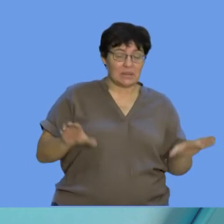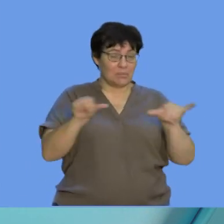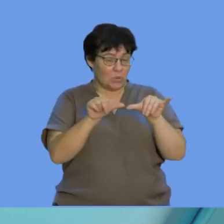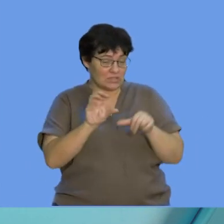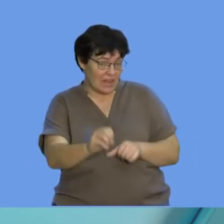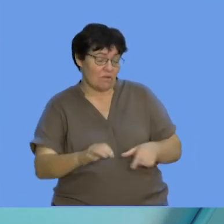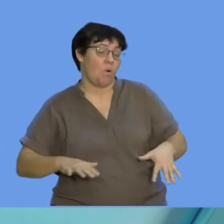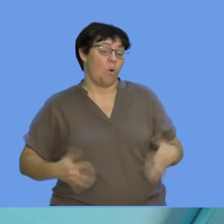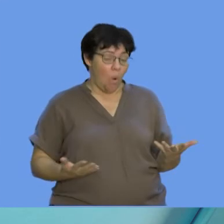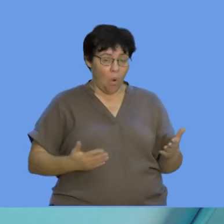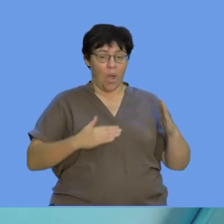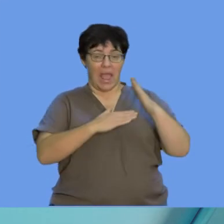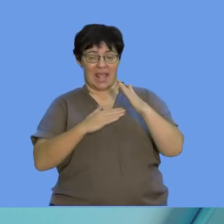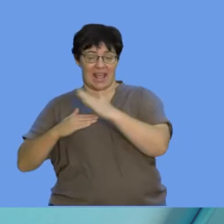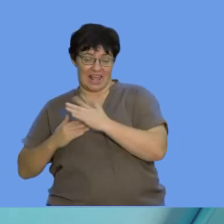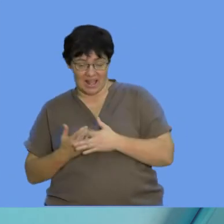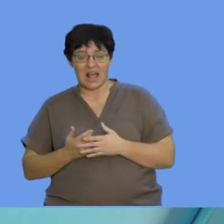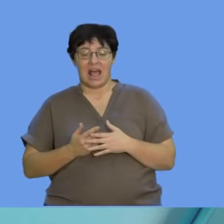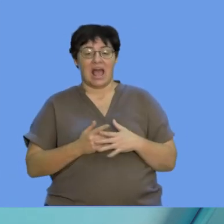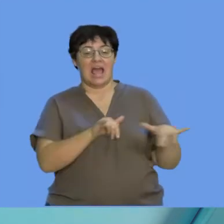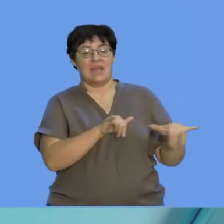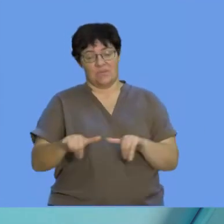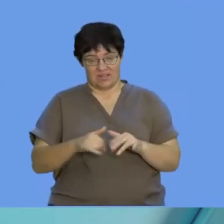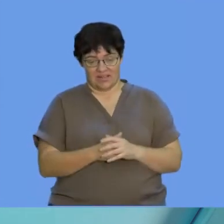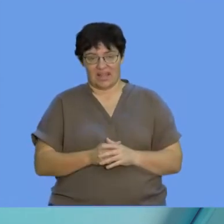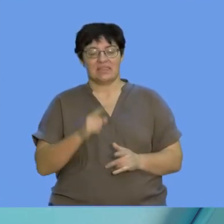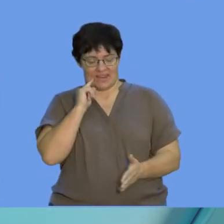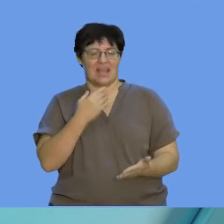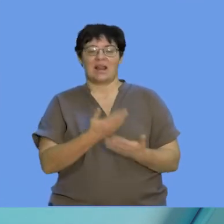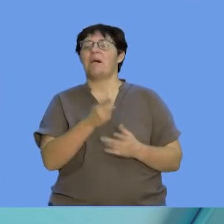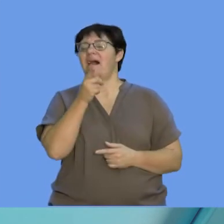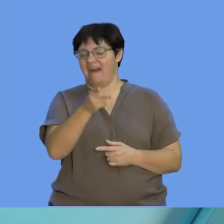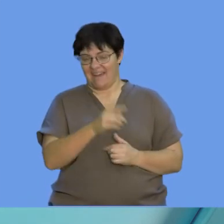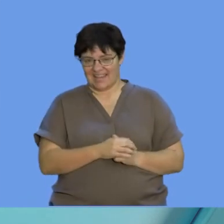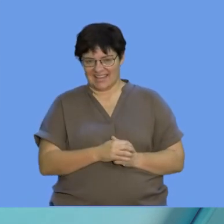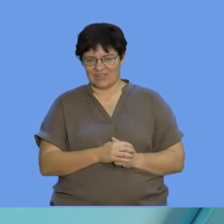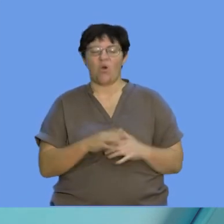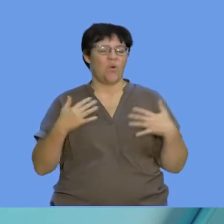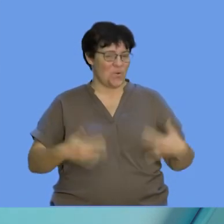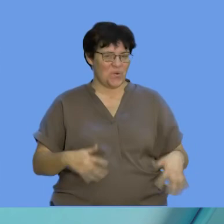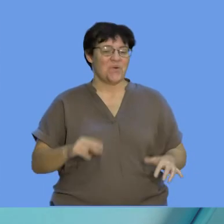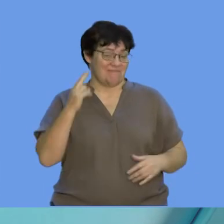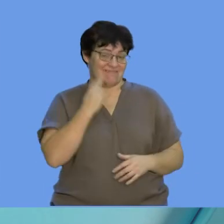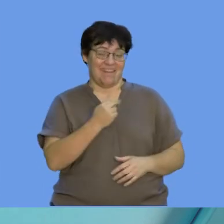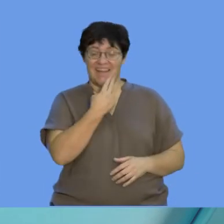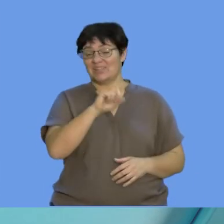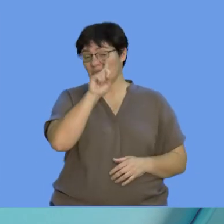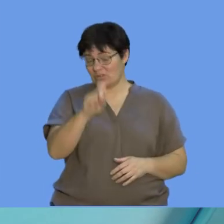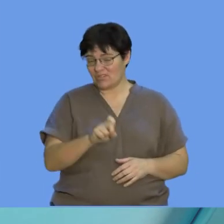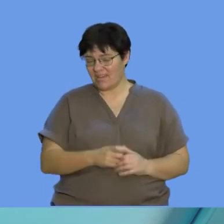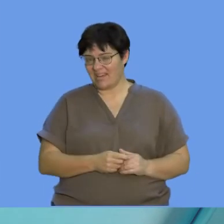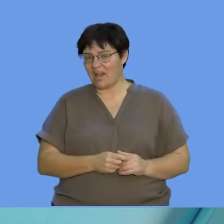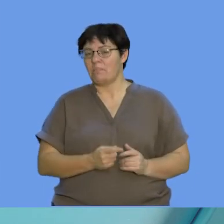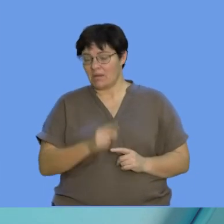proportion or angles being equal to each other. Then claim that they are similar. So this is really a very nice question for you to